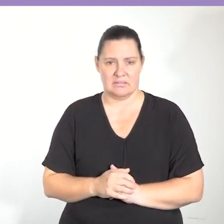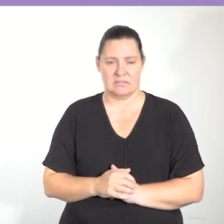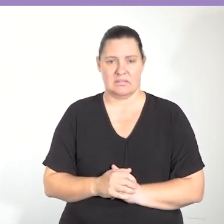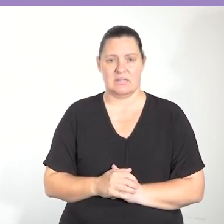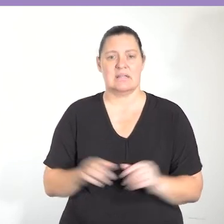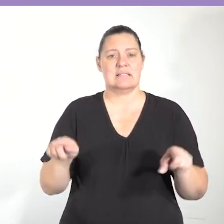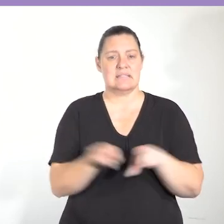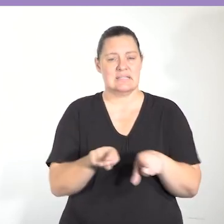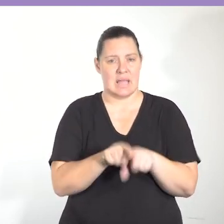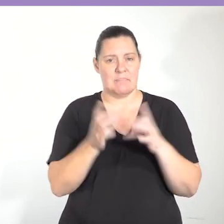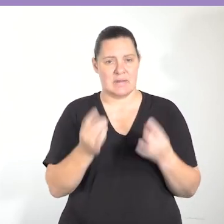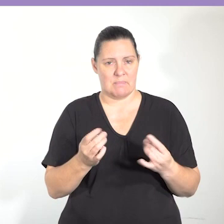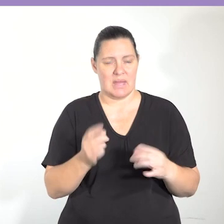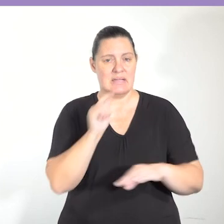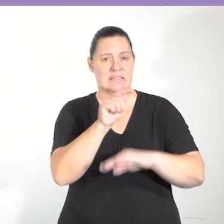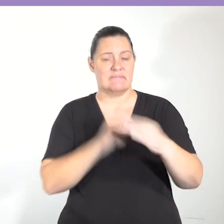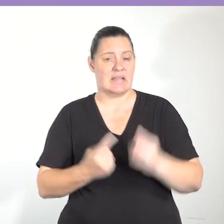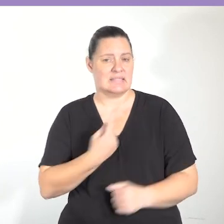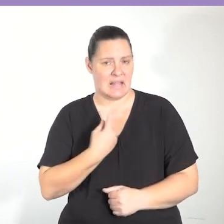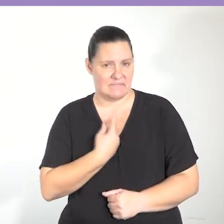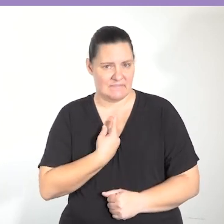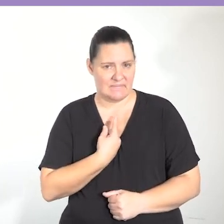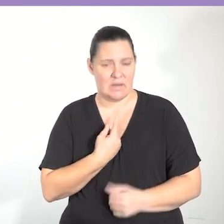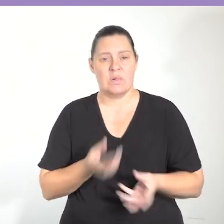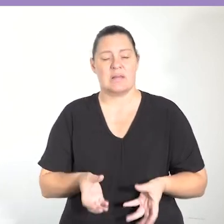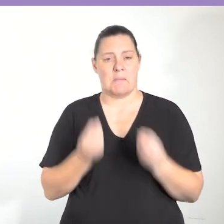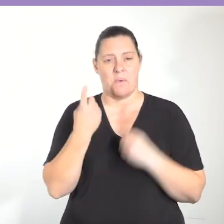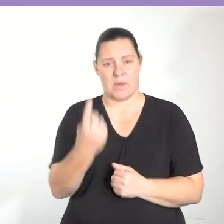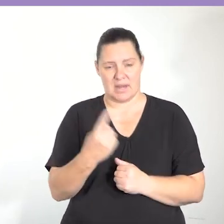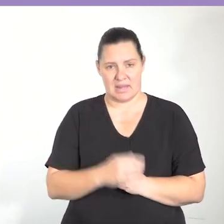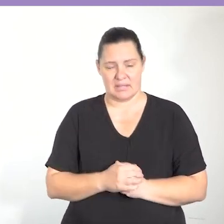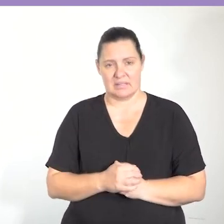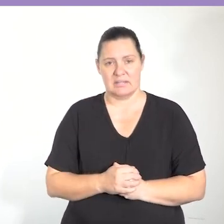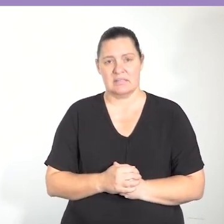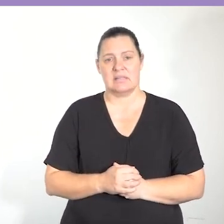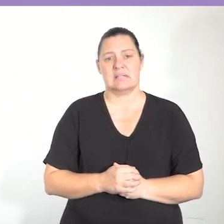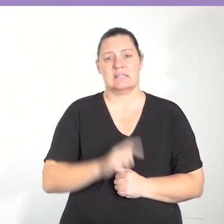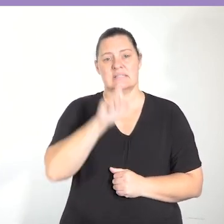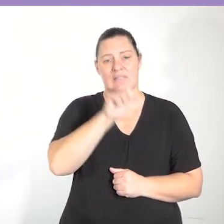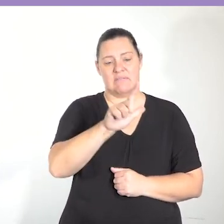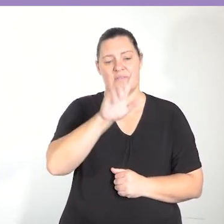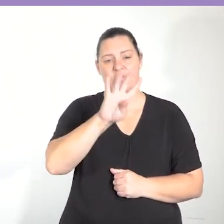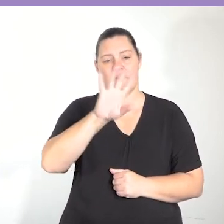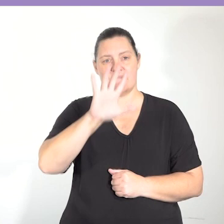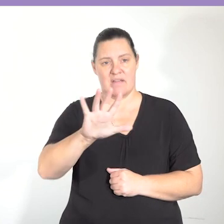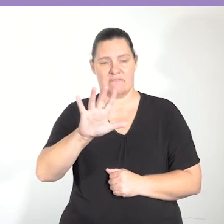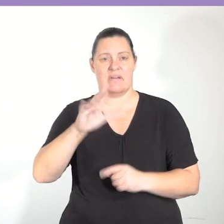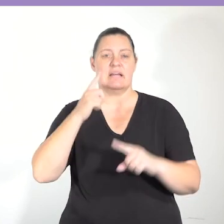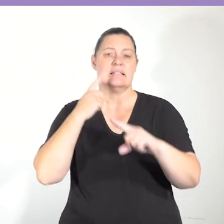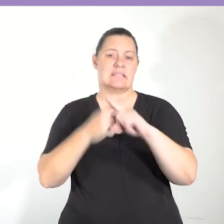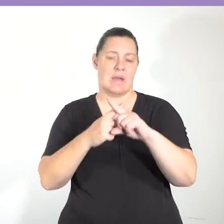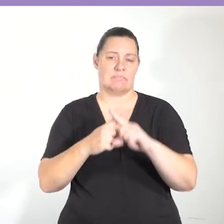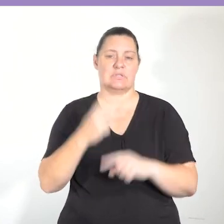same number divided by itself will give us 1. So this is 745